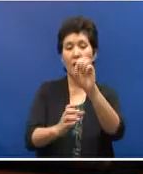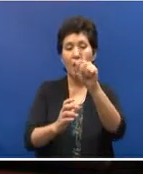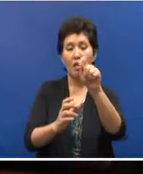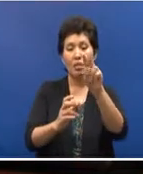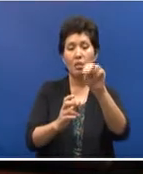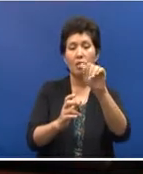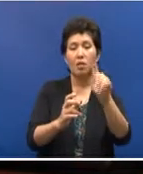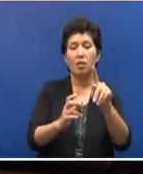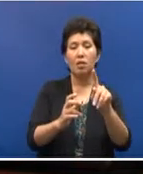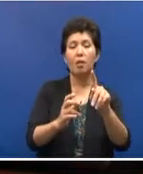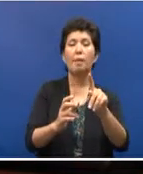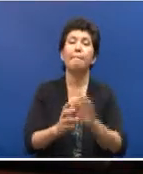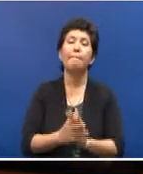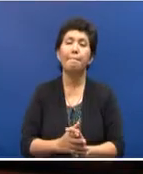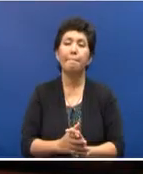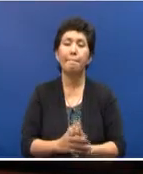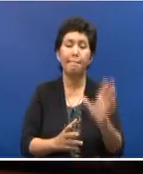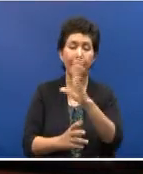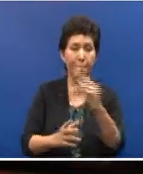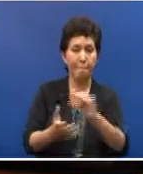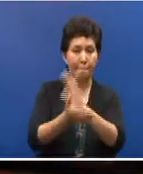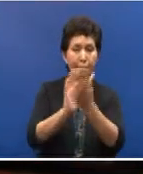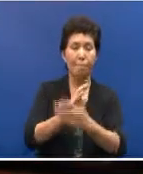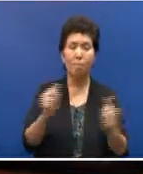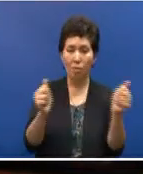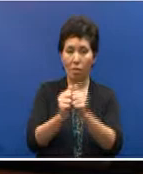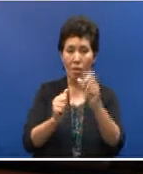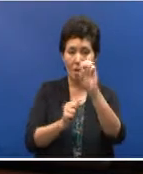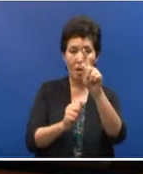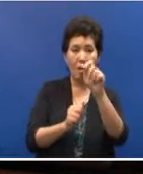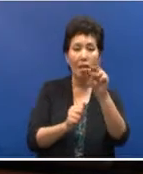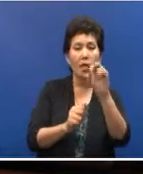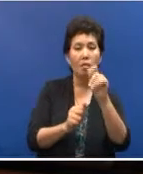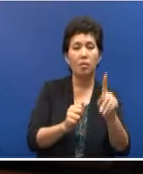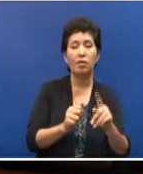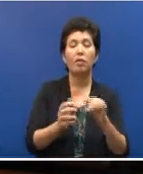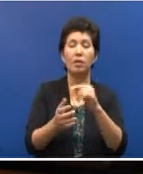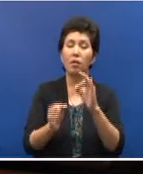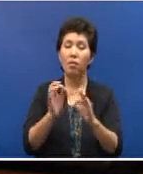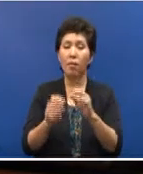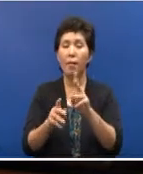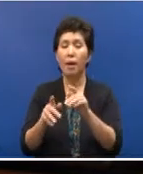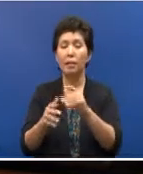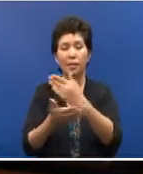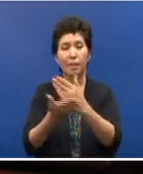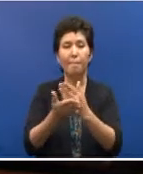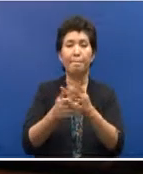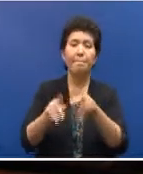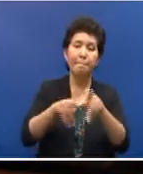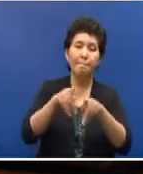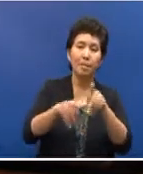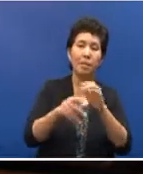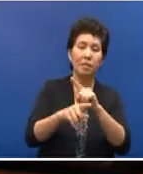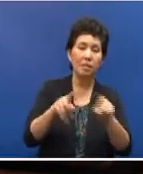minorities. Okay, so, okay, the ethnic minorities here are those people who come from